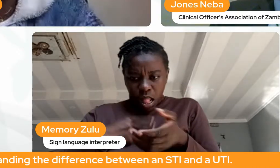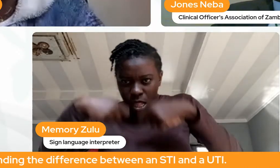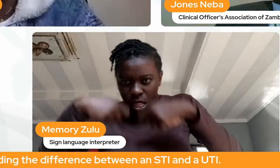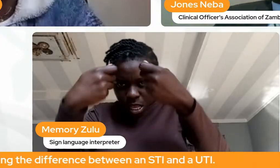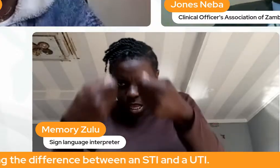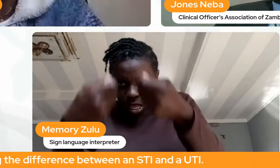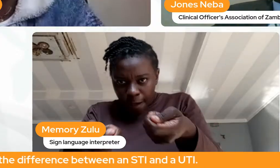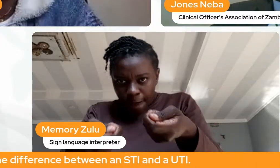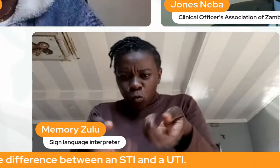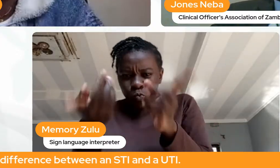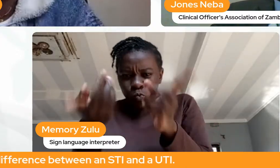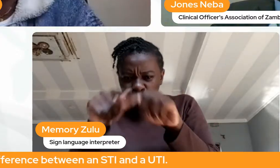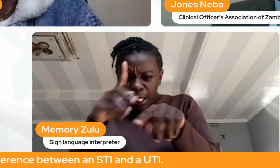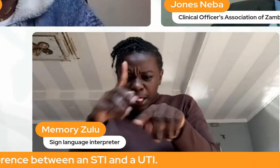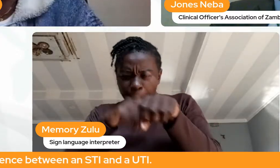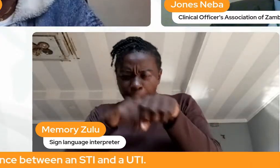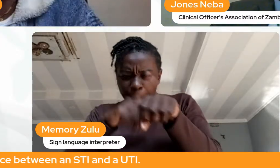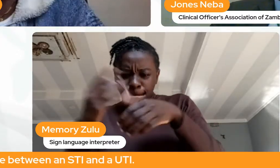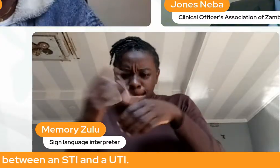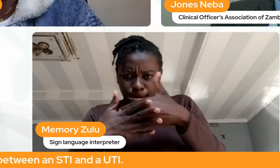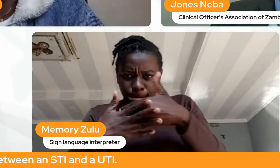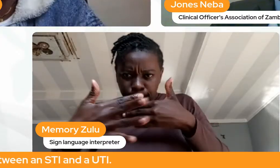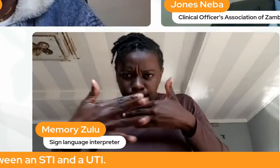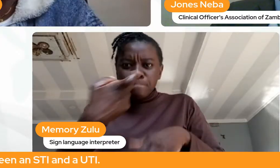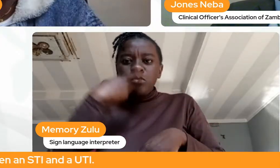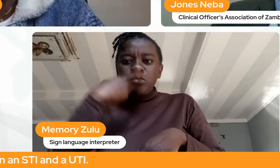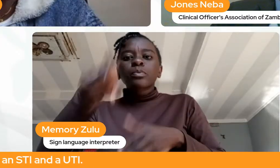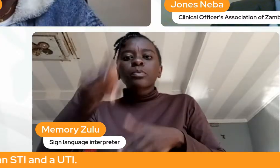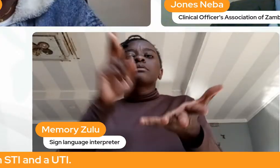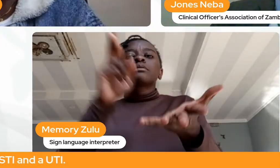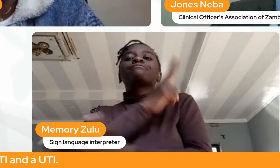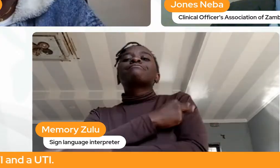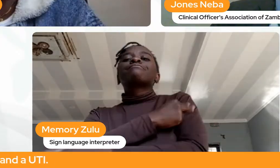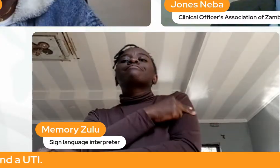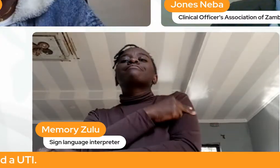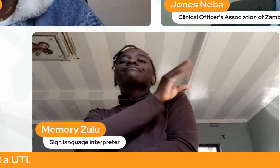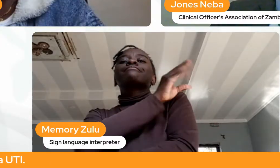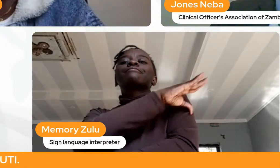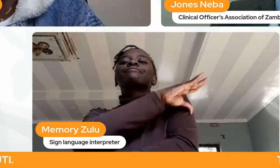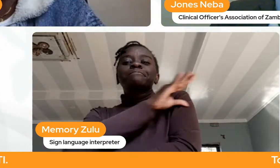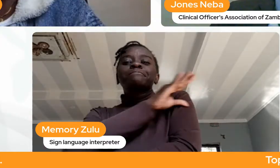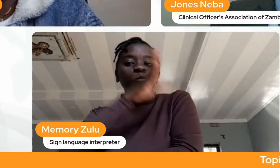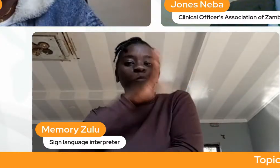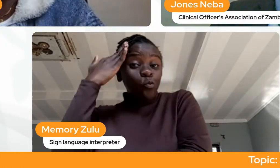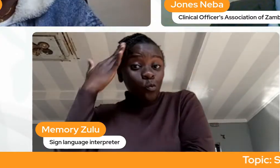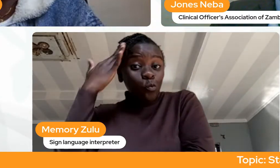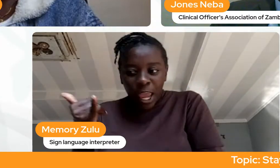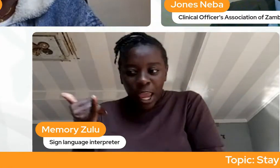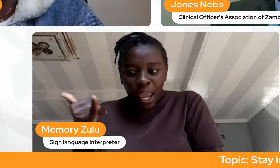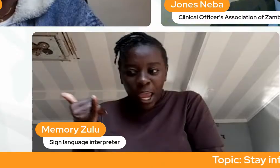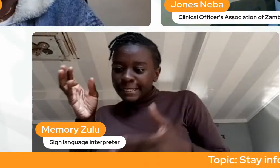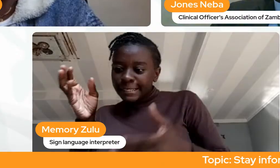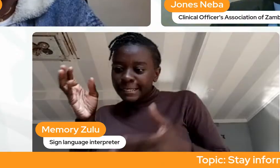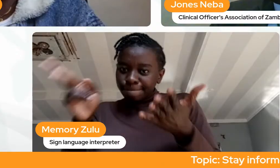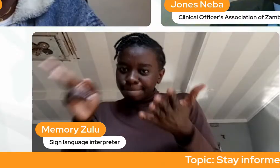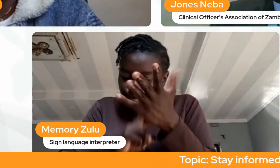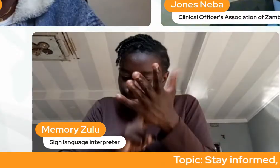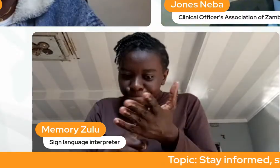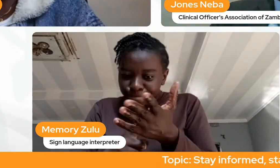when we let you go. So it is a challenge though. One might